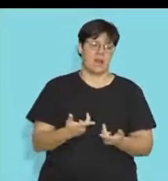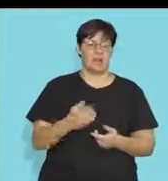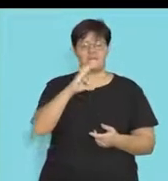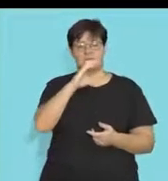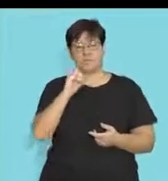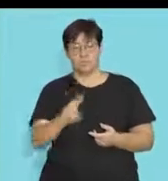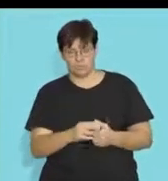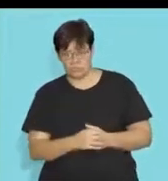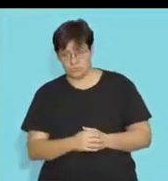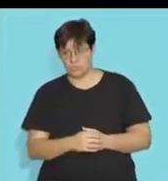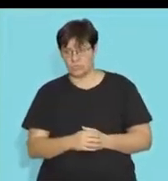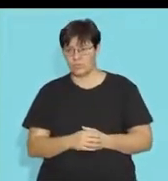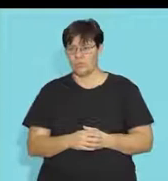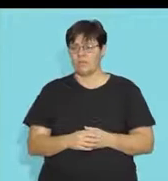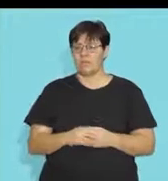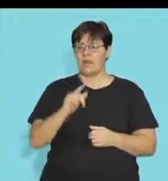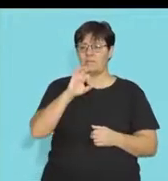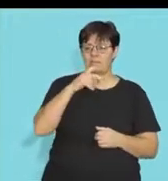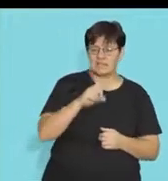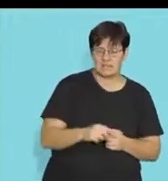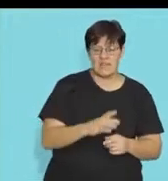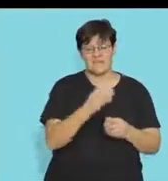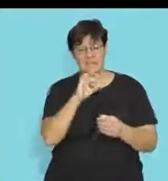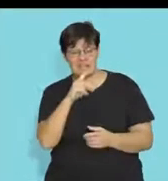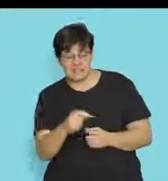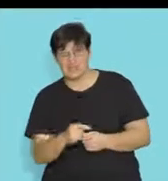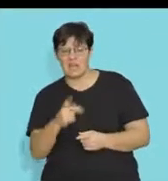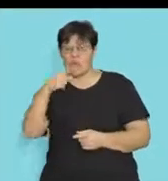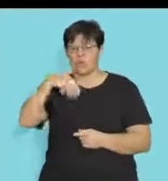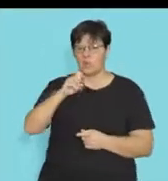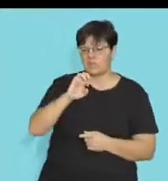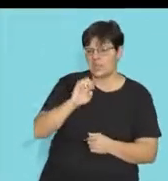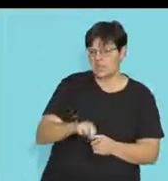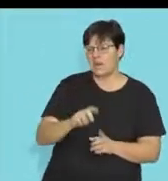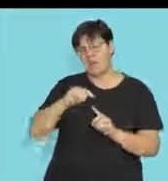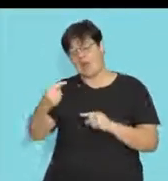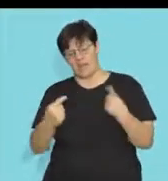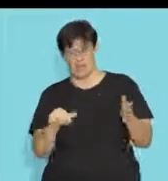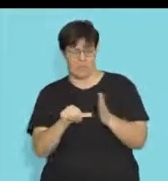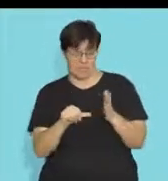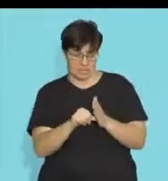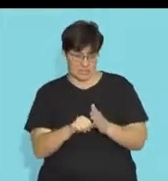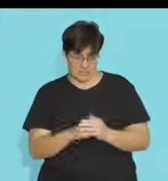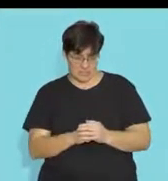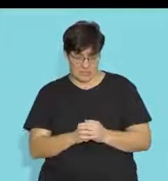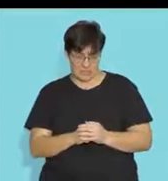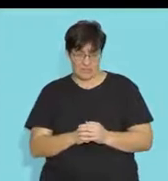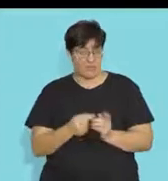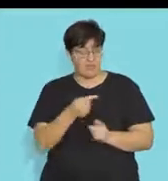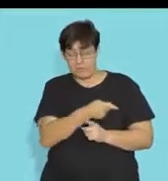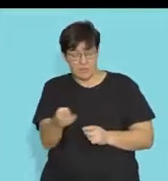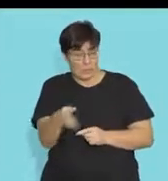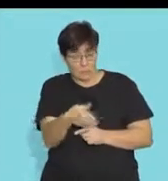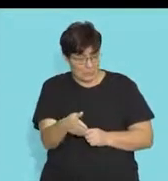as carbohydrates, lipids, proteins, and other important biological compounds. And without these, it would